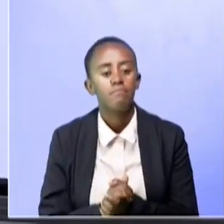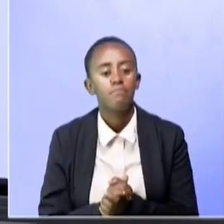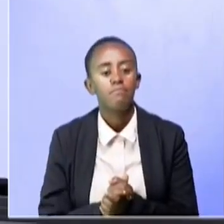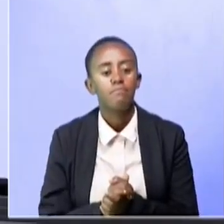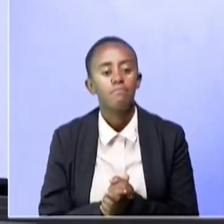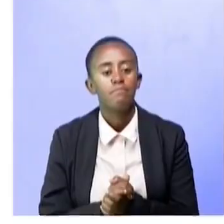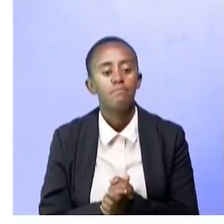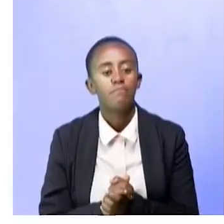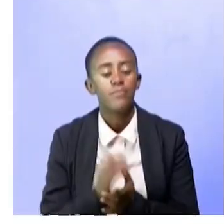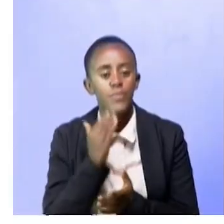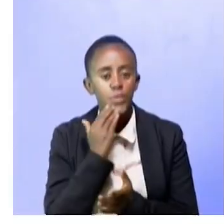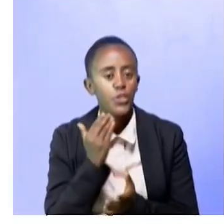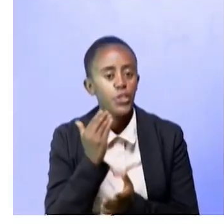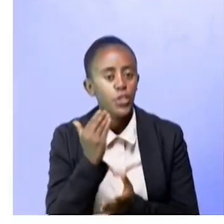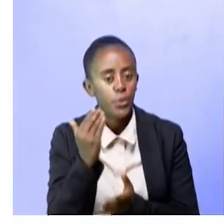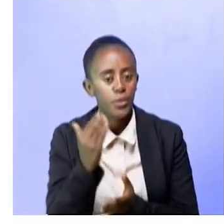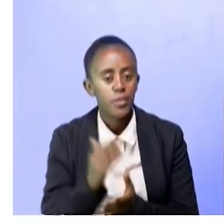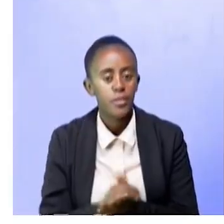Good.